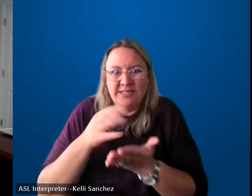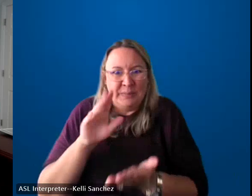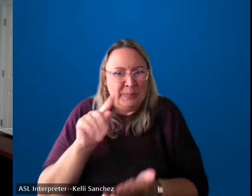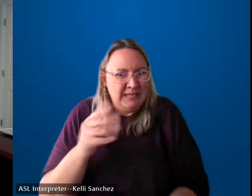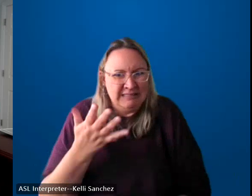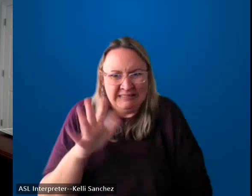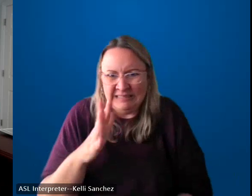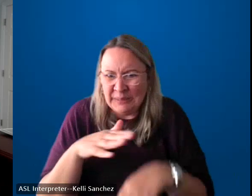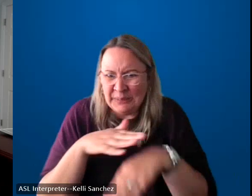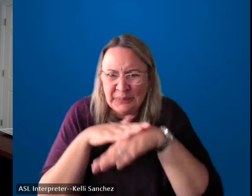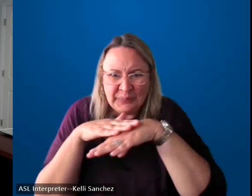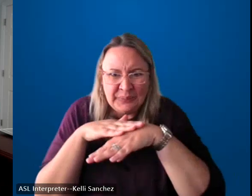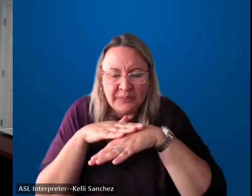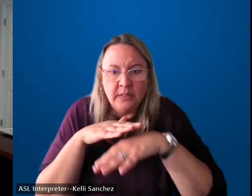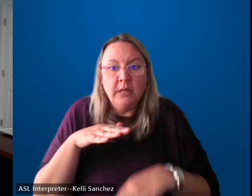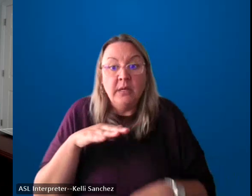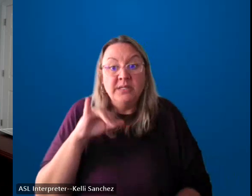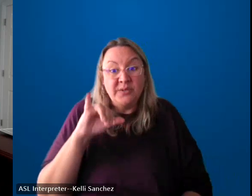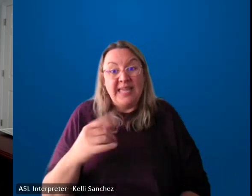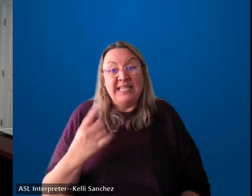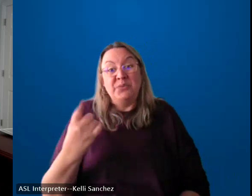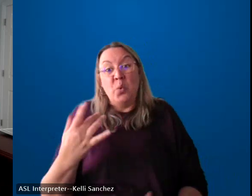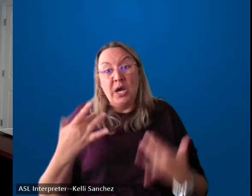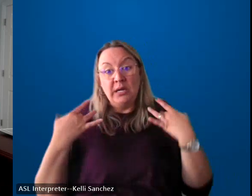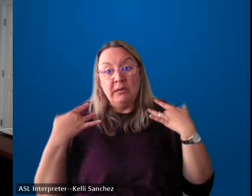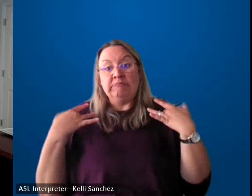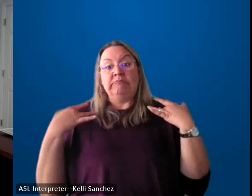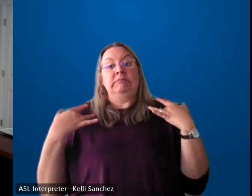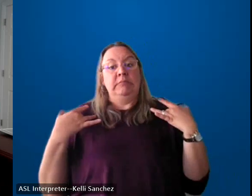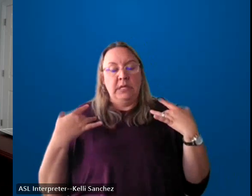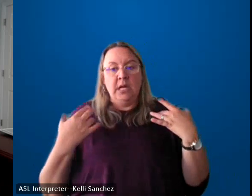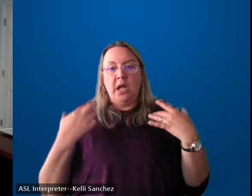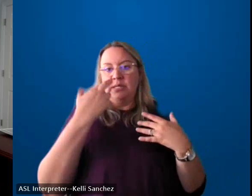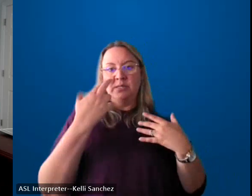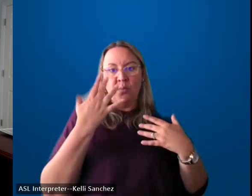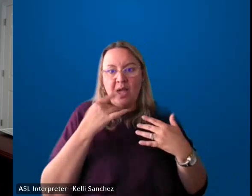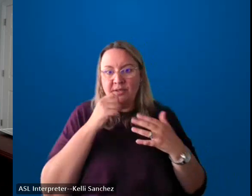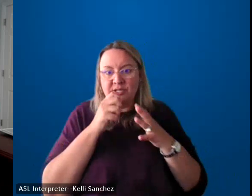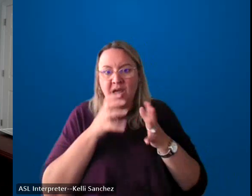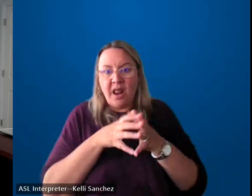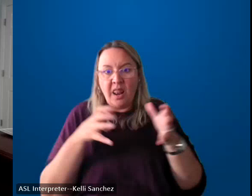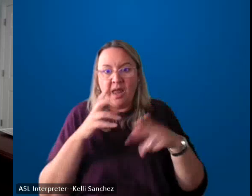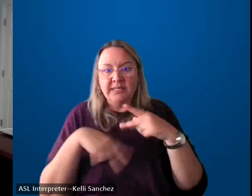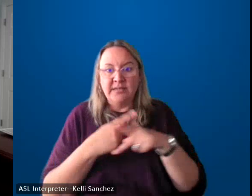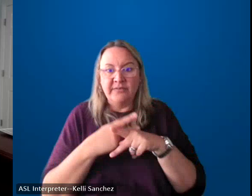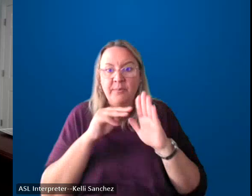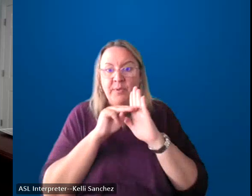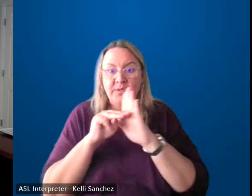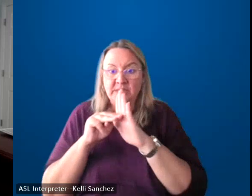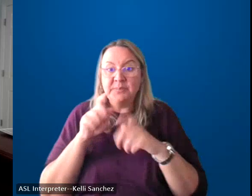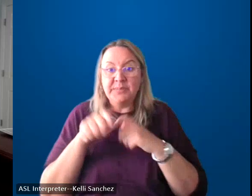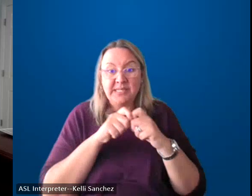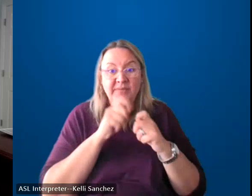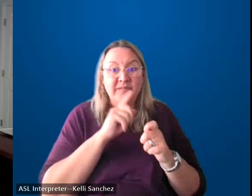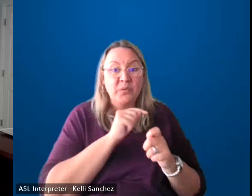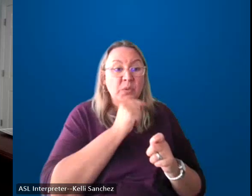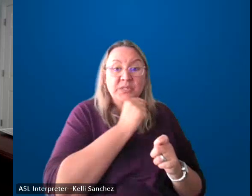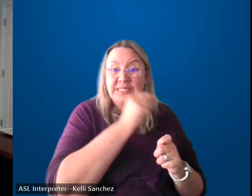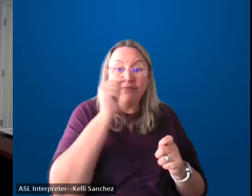that is one hesitation that I think is another reason that we don't have a lot of different types of modalities specifically for youth and